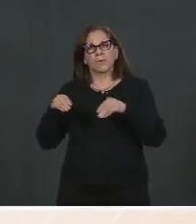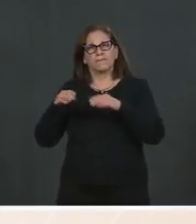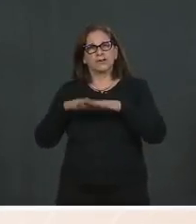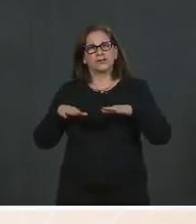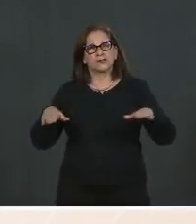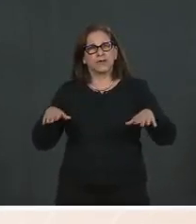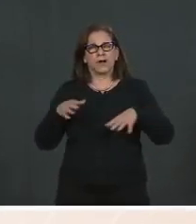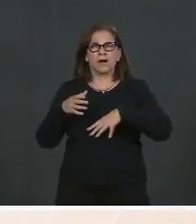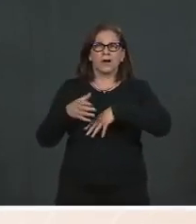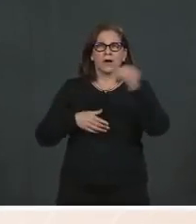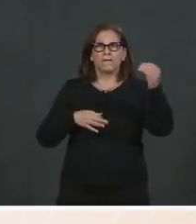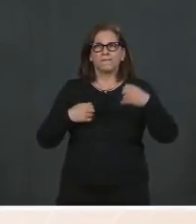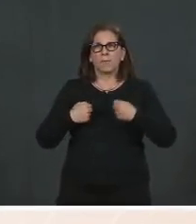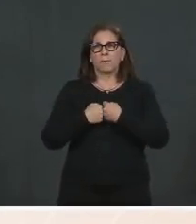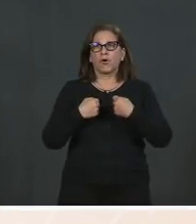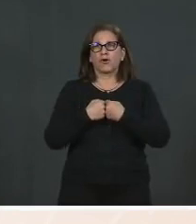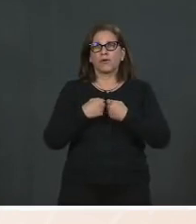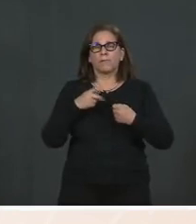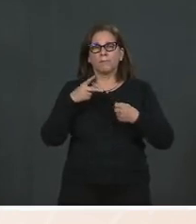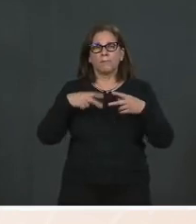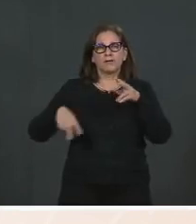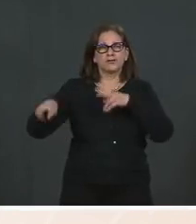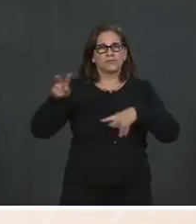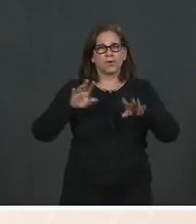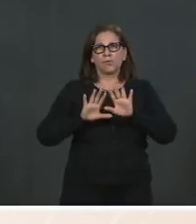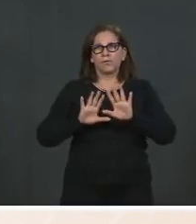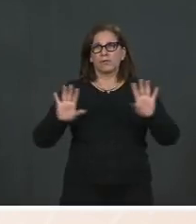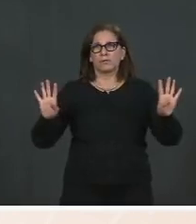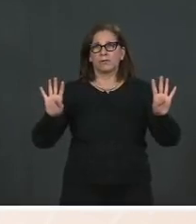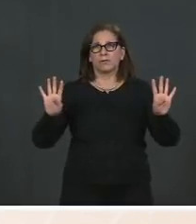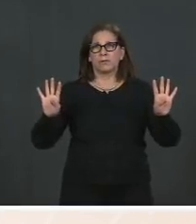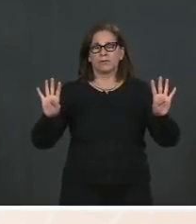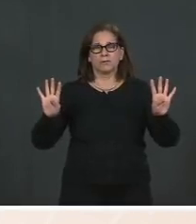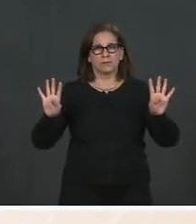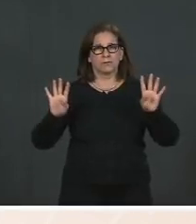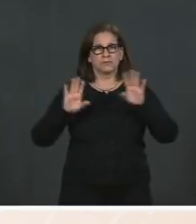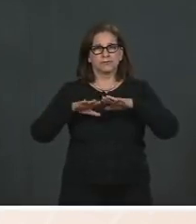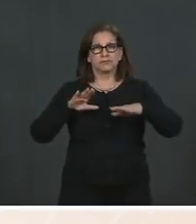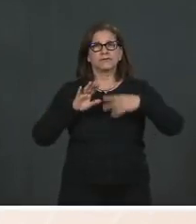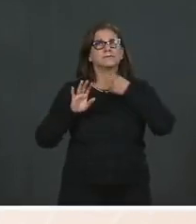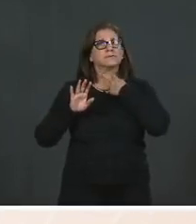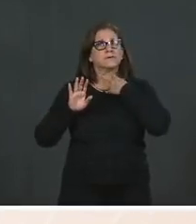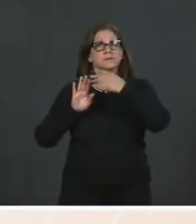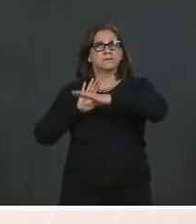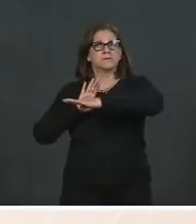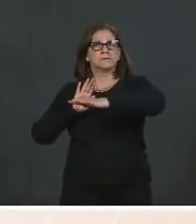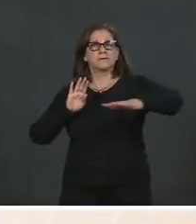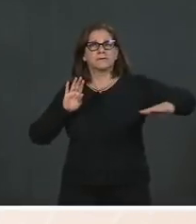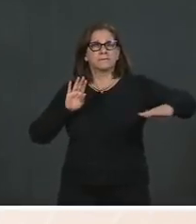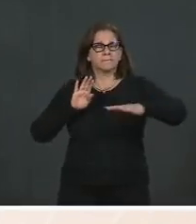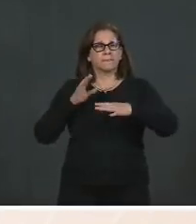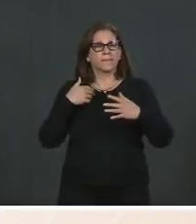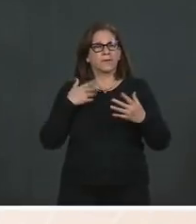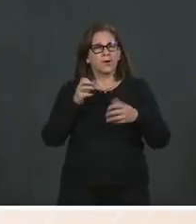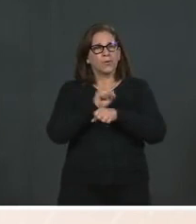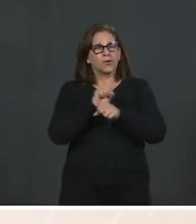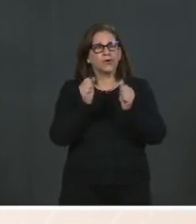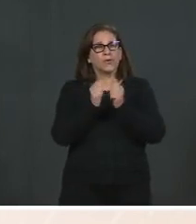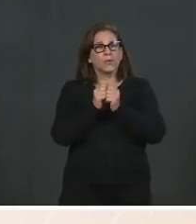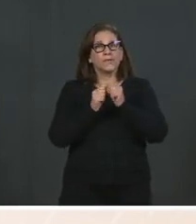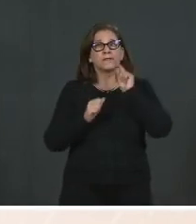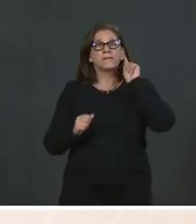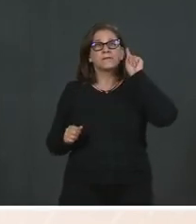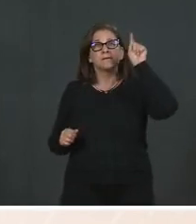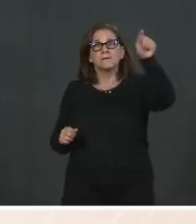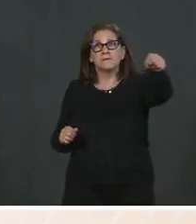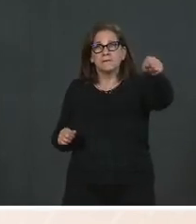work together, but the Vice President's focus is on the region, root causes, and engaging with governments directly. So if she were to travel, it'd be to Central